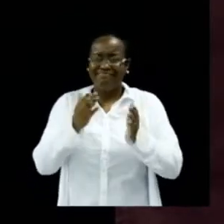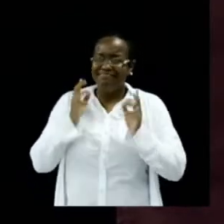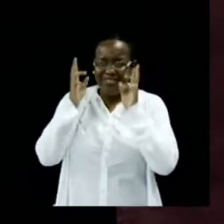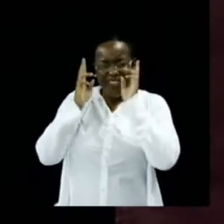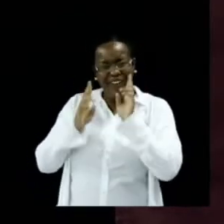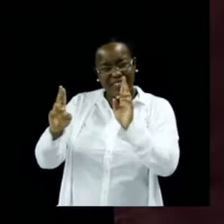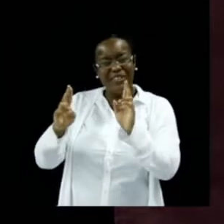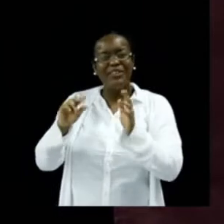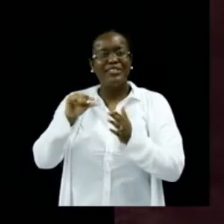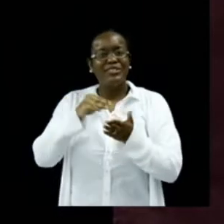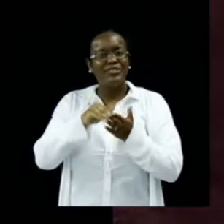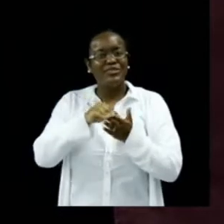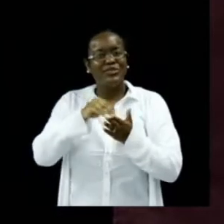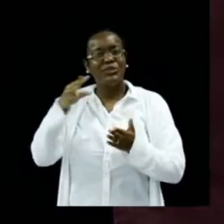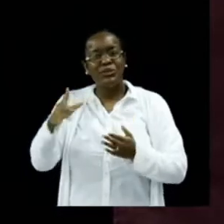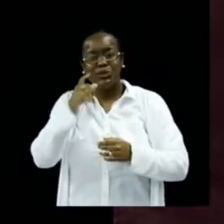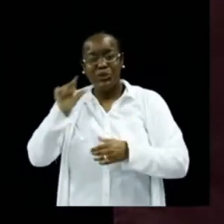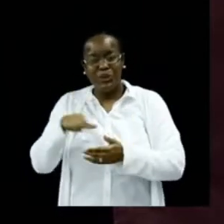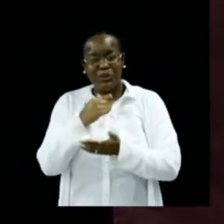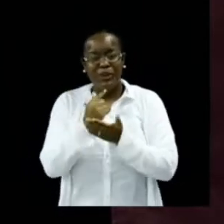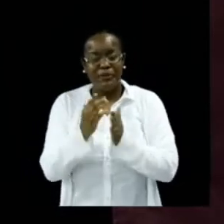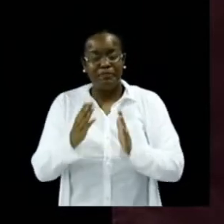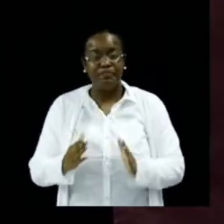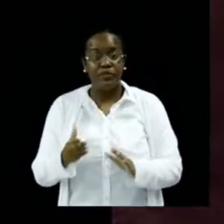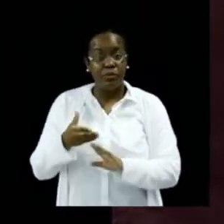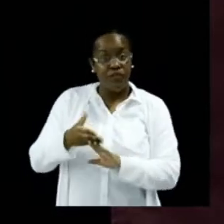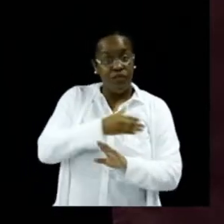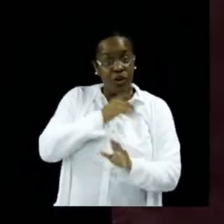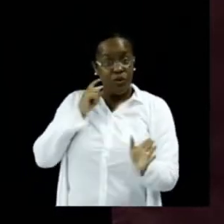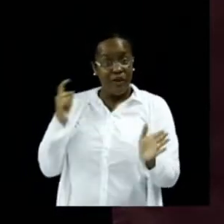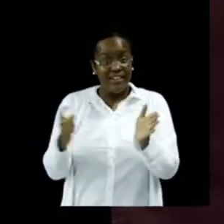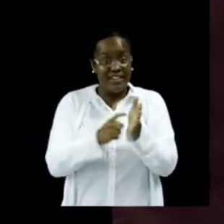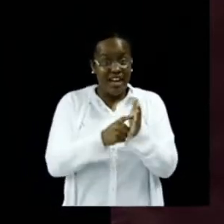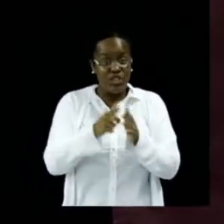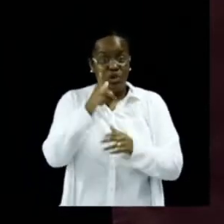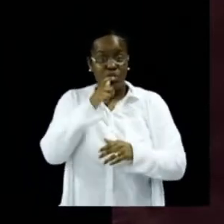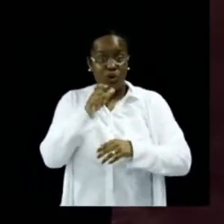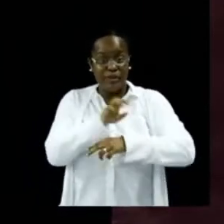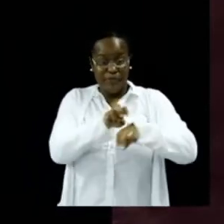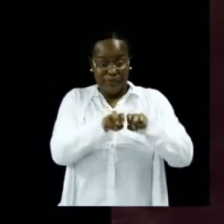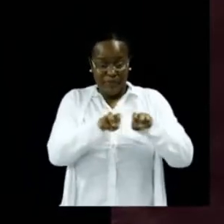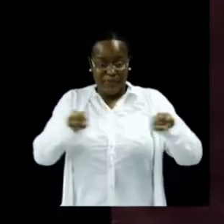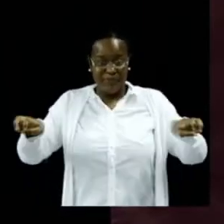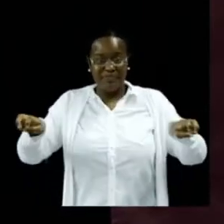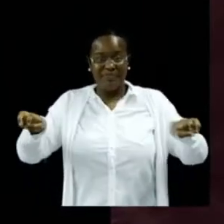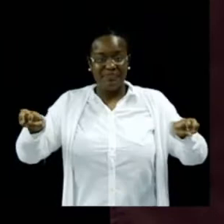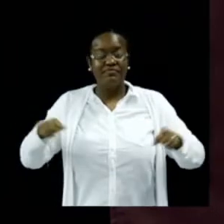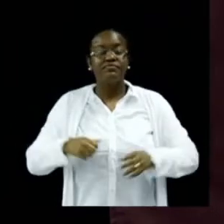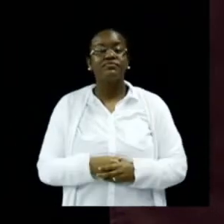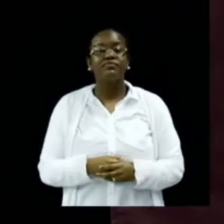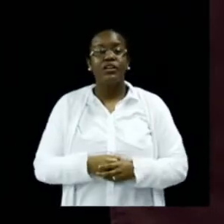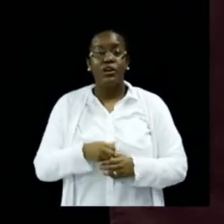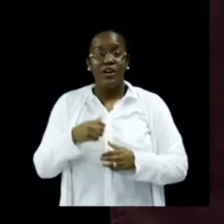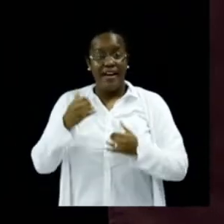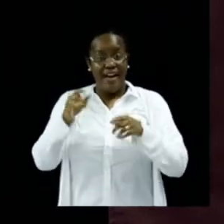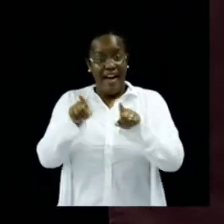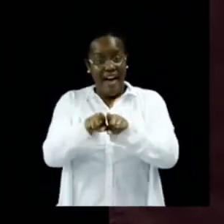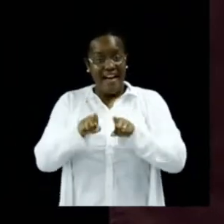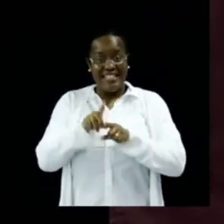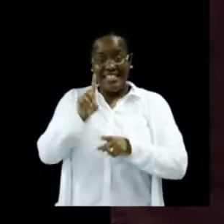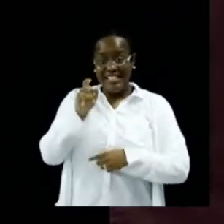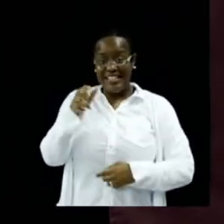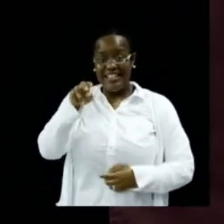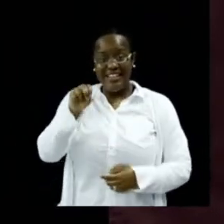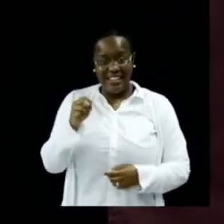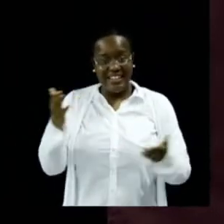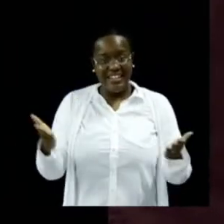Before I welcome and acknowledge the platform participants, I want to take a few moments as dean to address